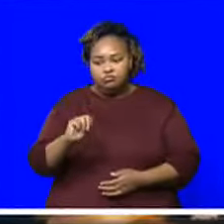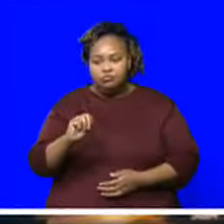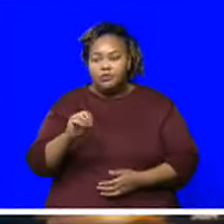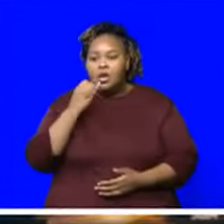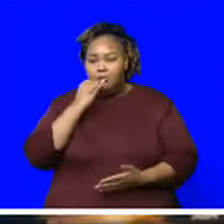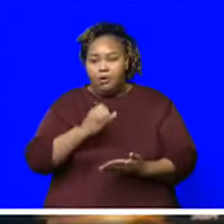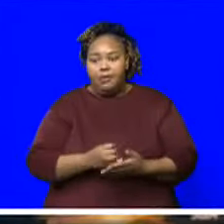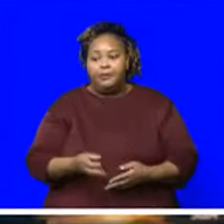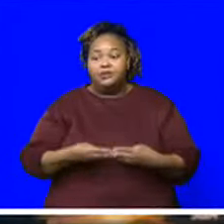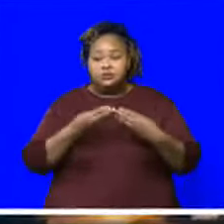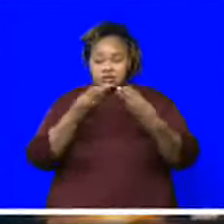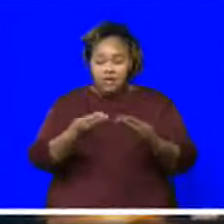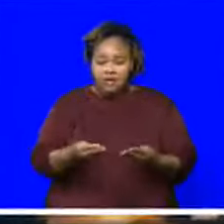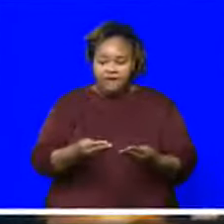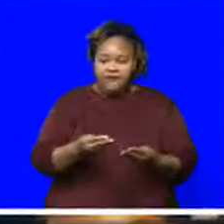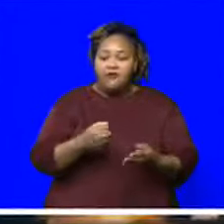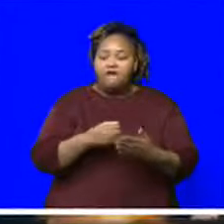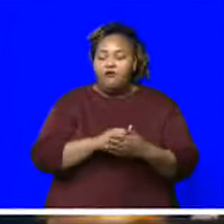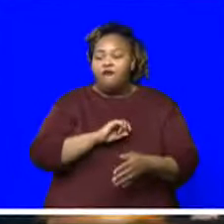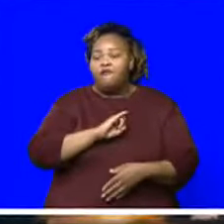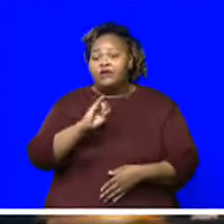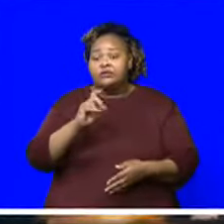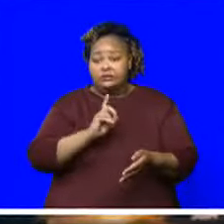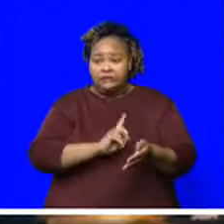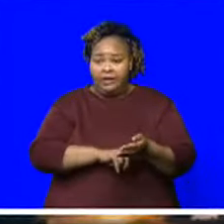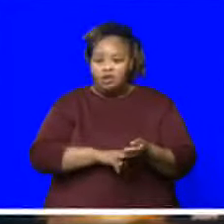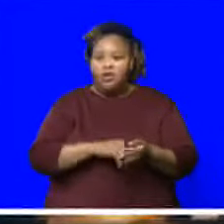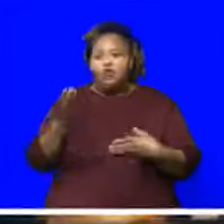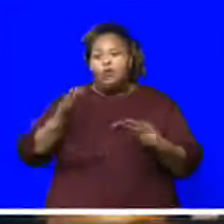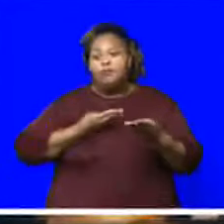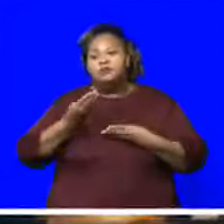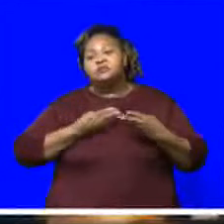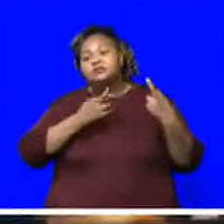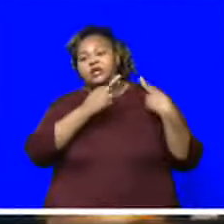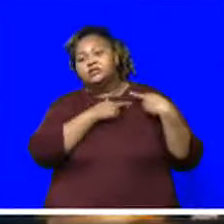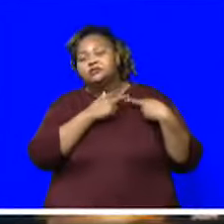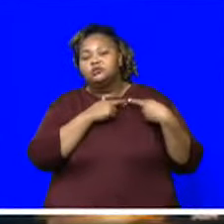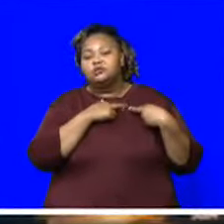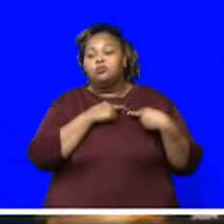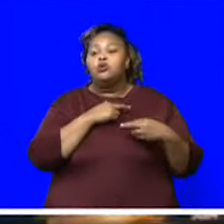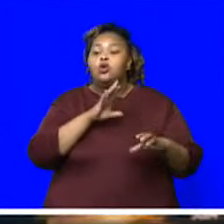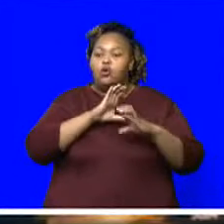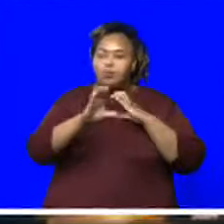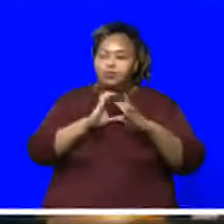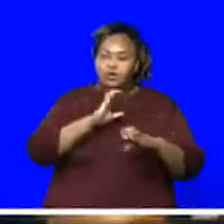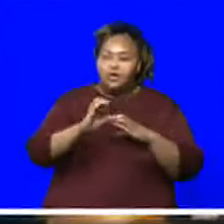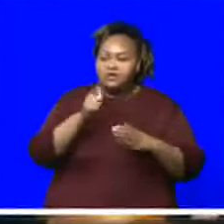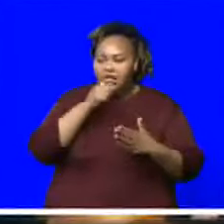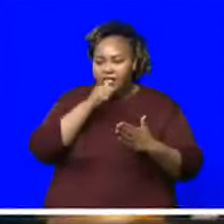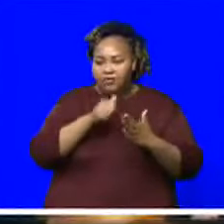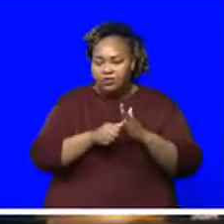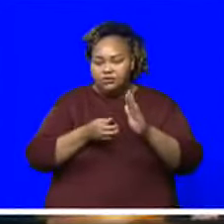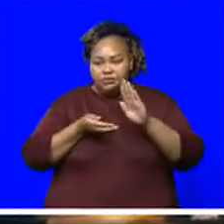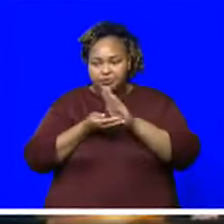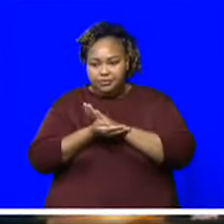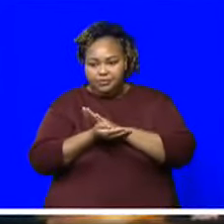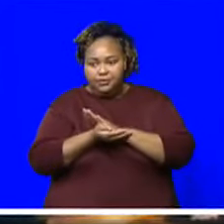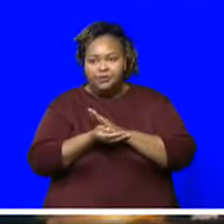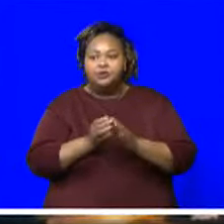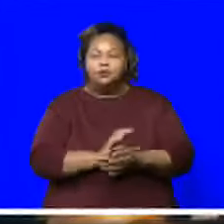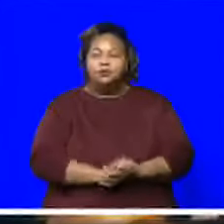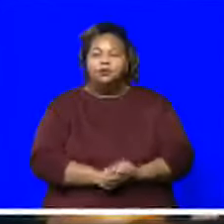services licenses for the first time. The Chief Executive Officer, Mvila Dlamini, says the companies that have been issued with the licenses have to abide